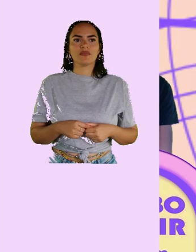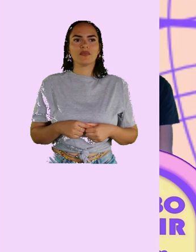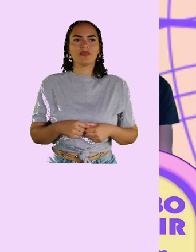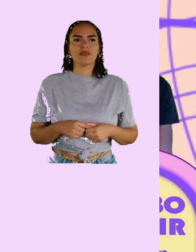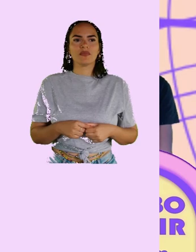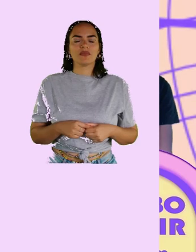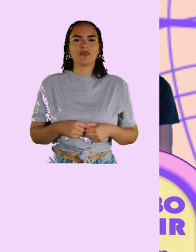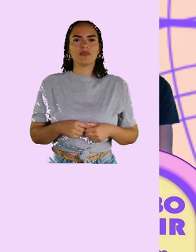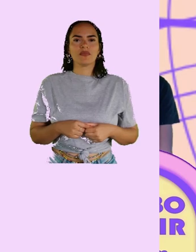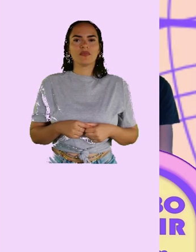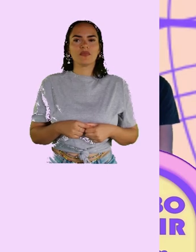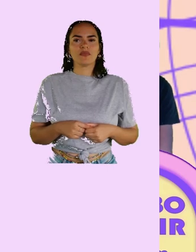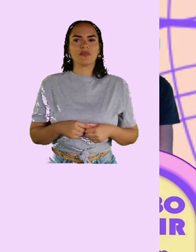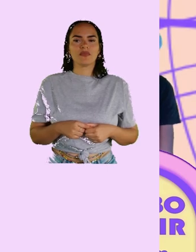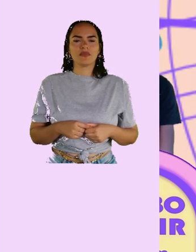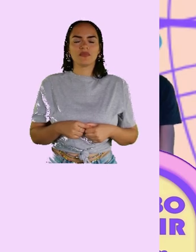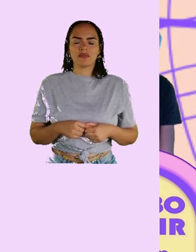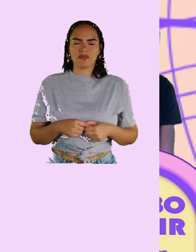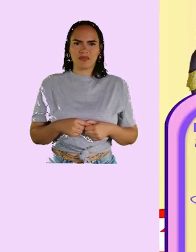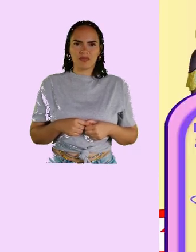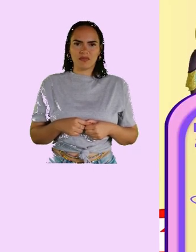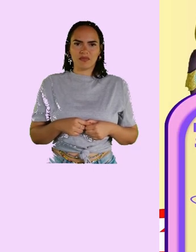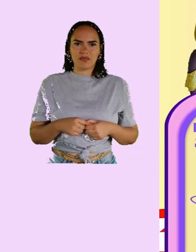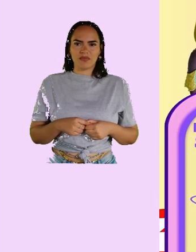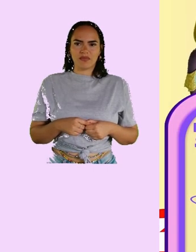with 2 points, putting you in last place.